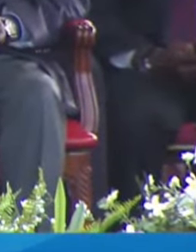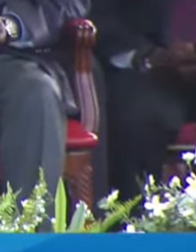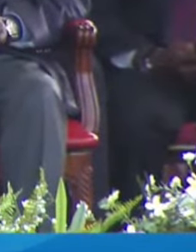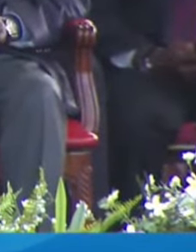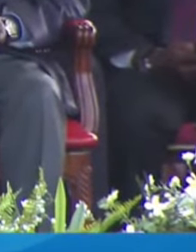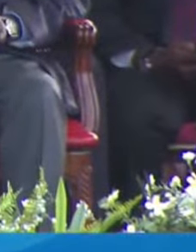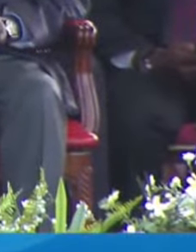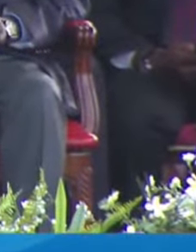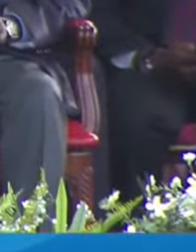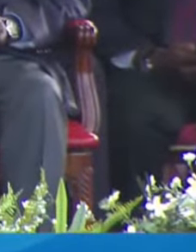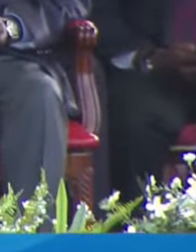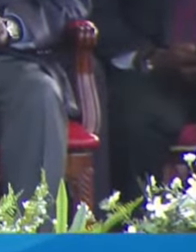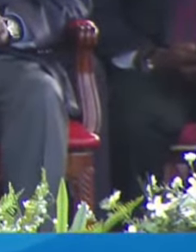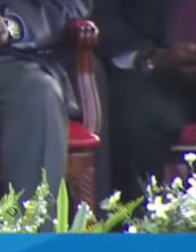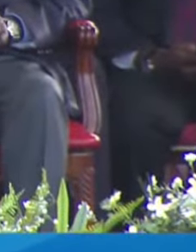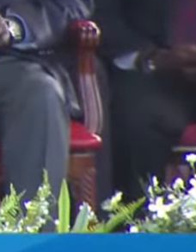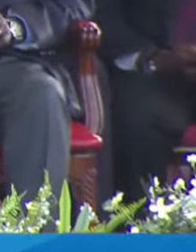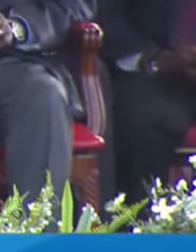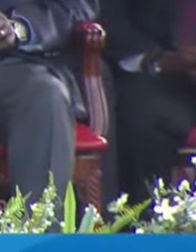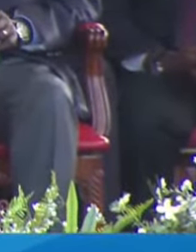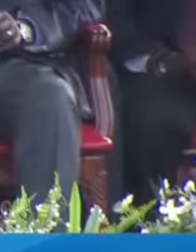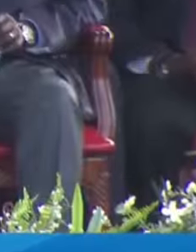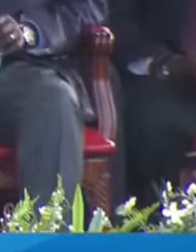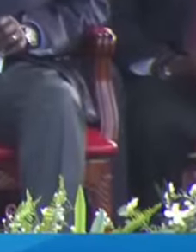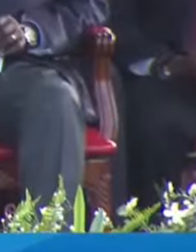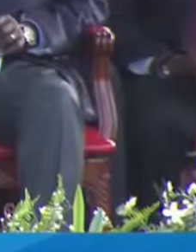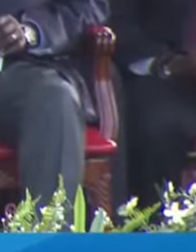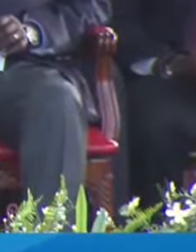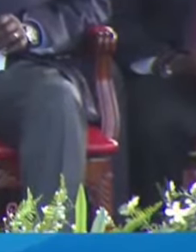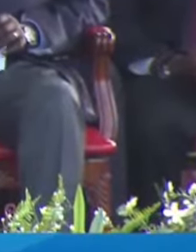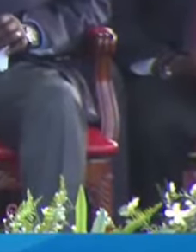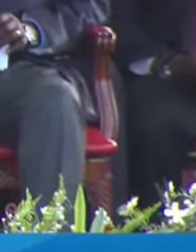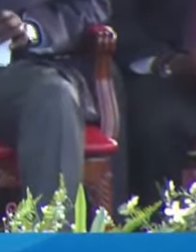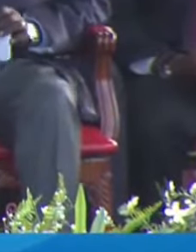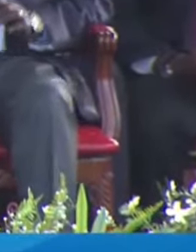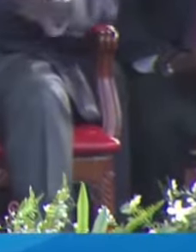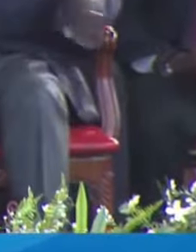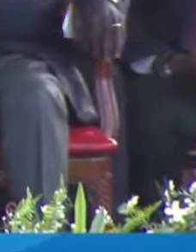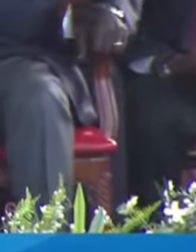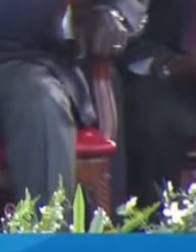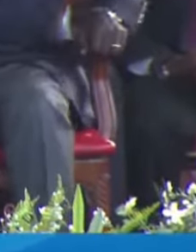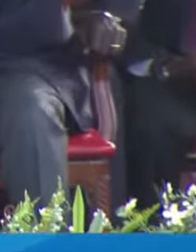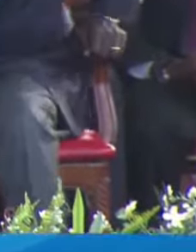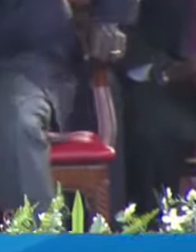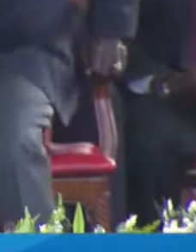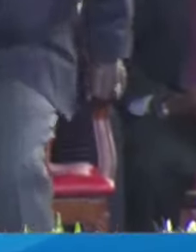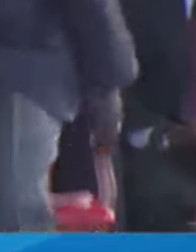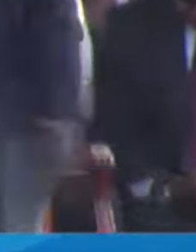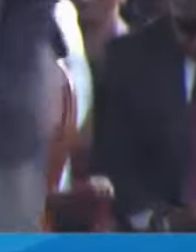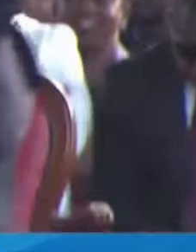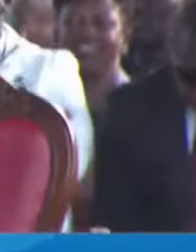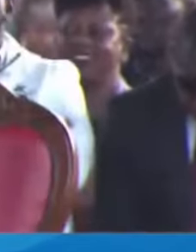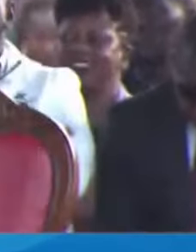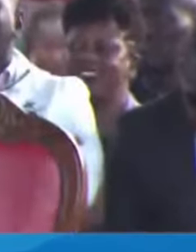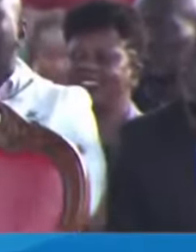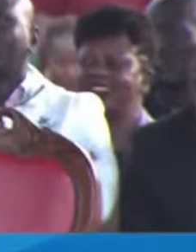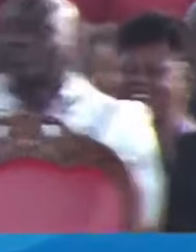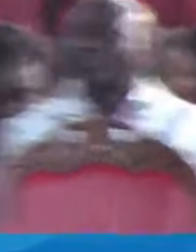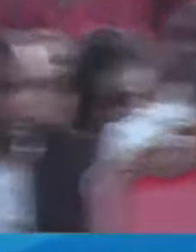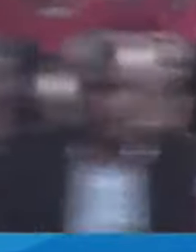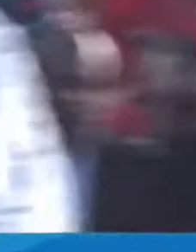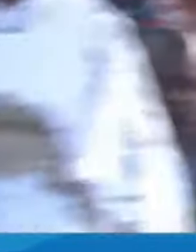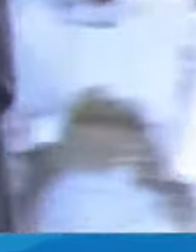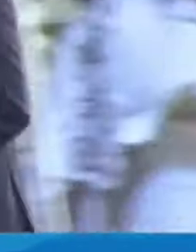appreciate president of the Republic of Kenya when honorable when we call your husband